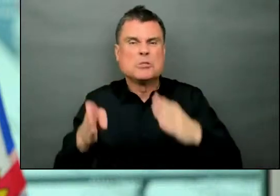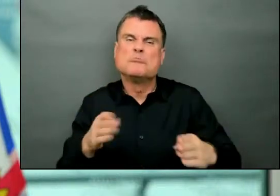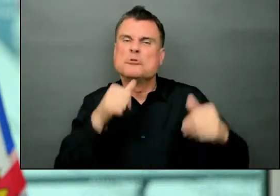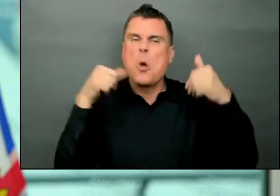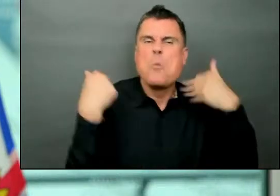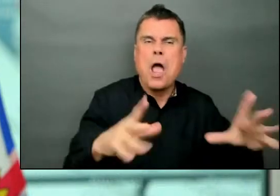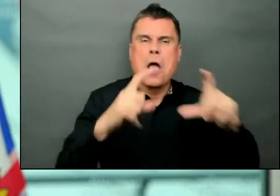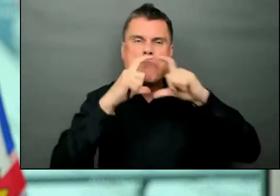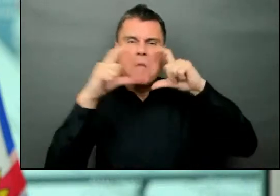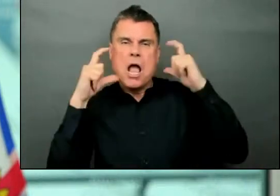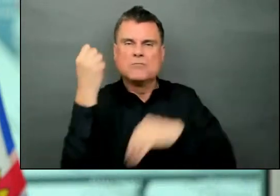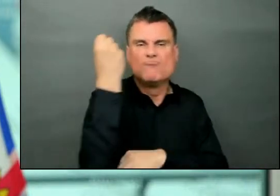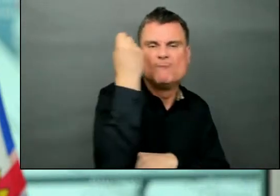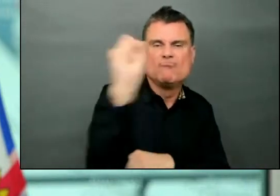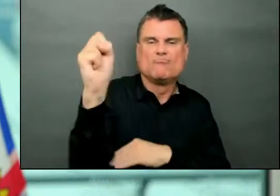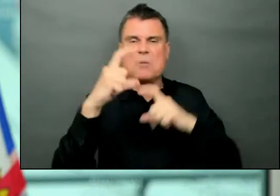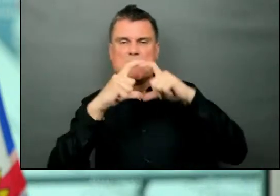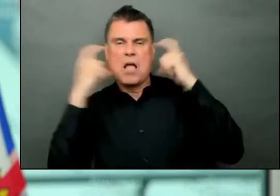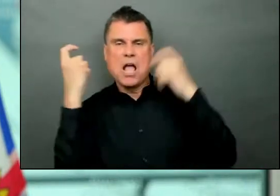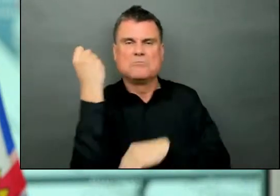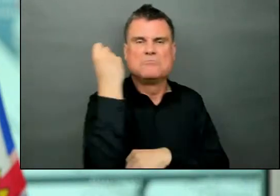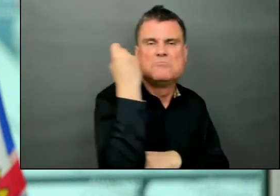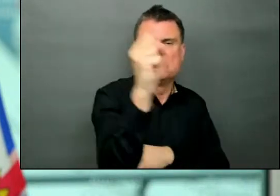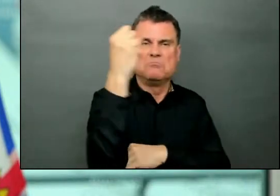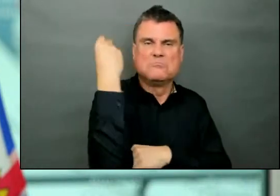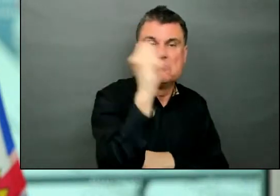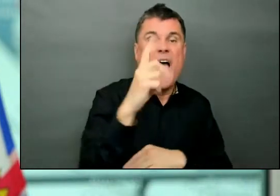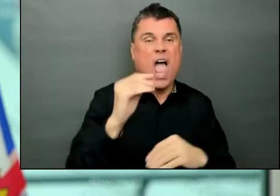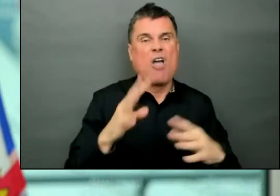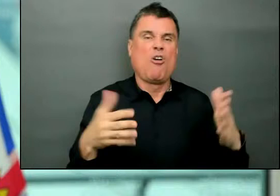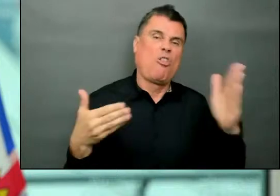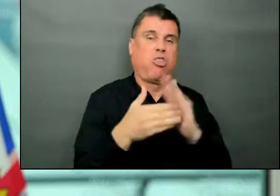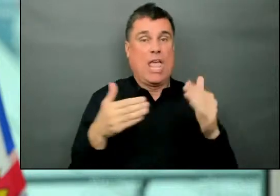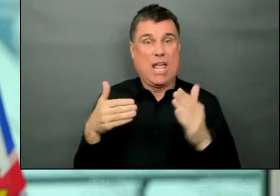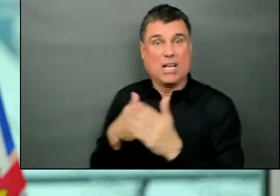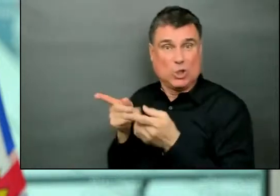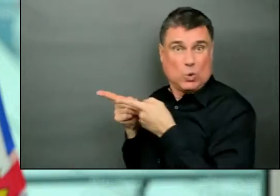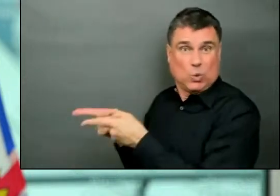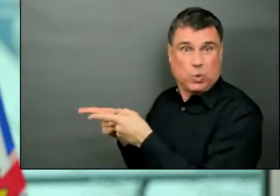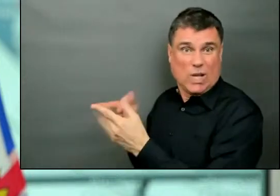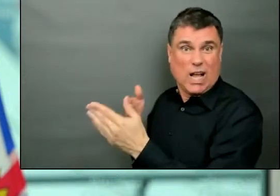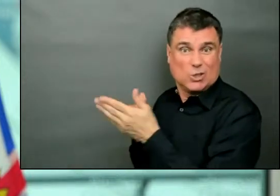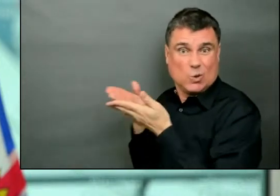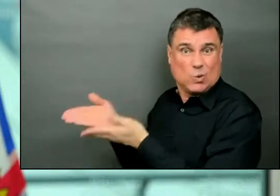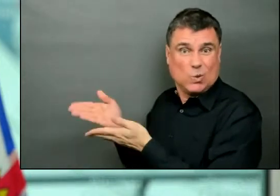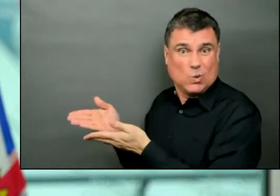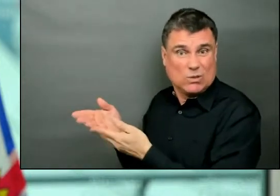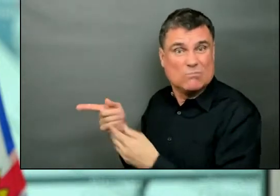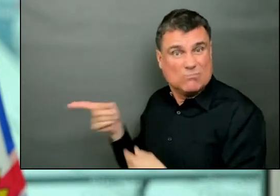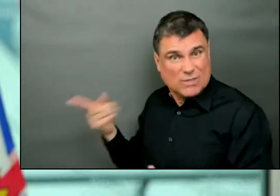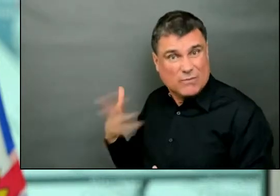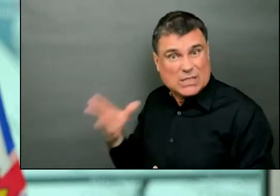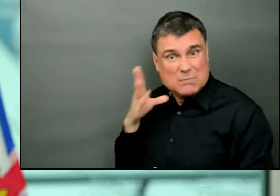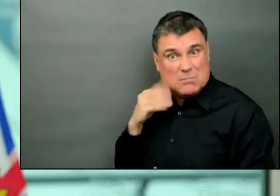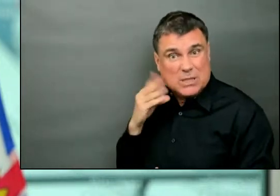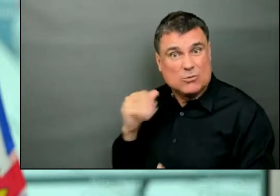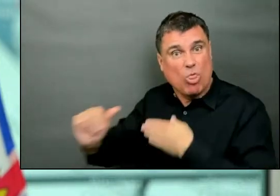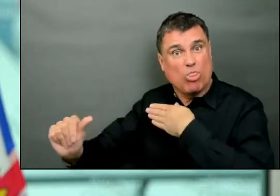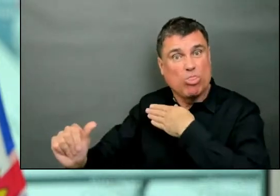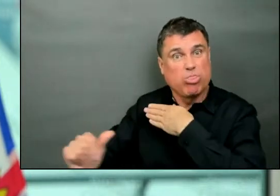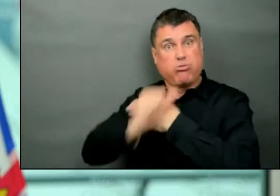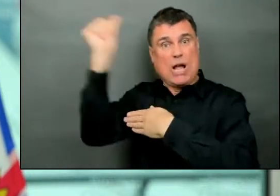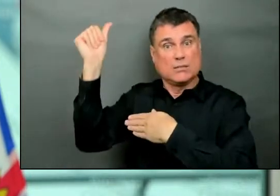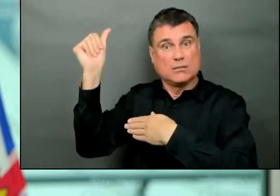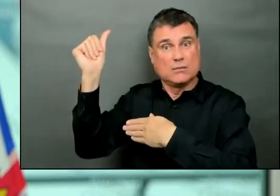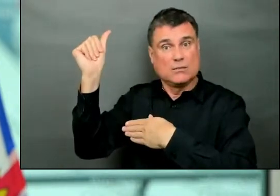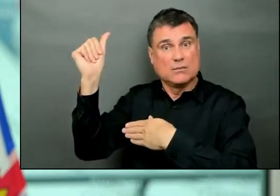things about you and suggesting that some harm should come to you. And I know that you've been dealing with a number of threats and have had to call in security. I'm just